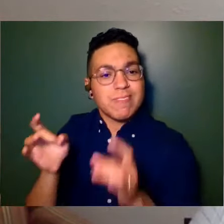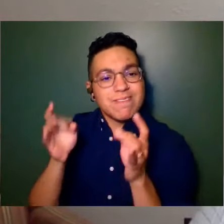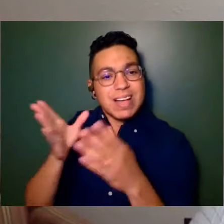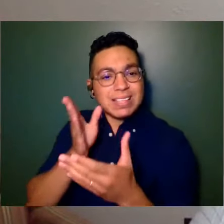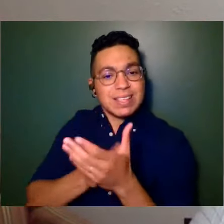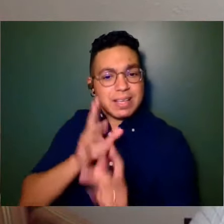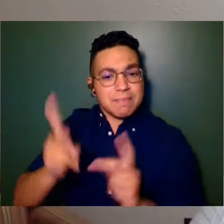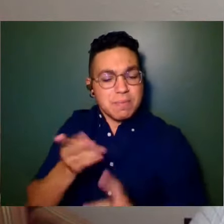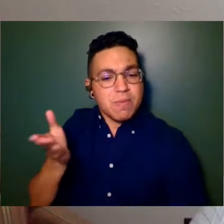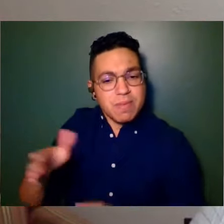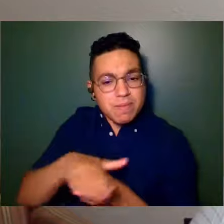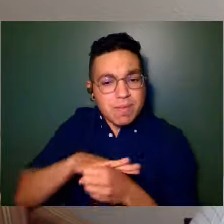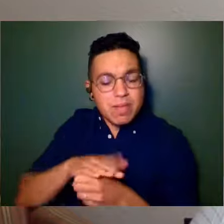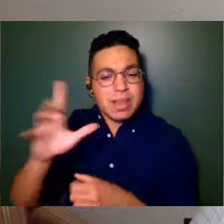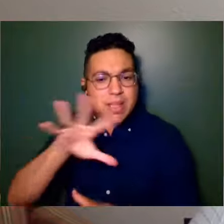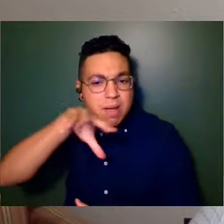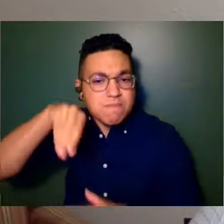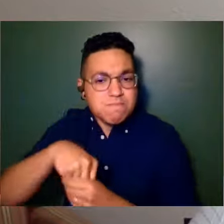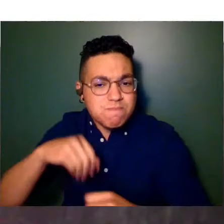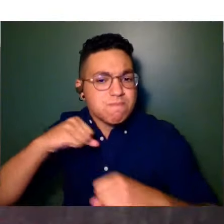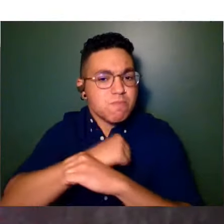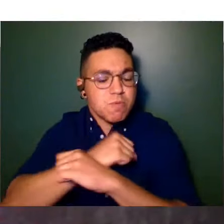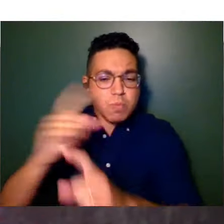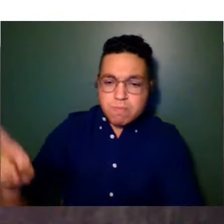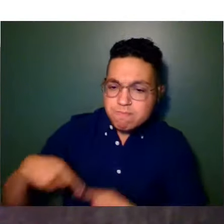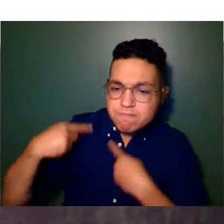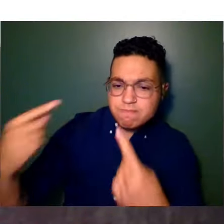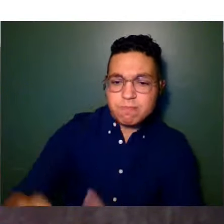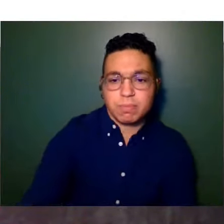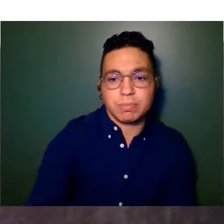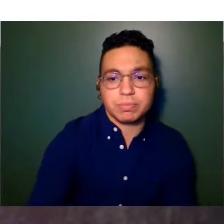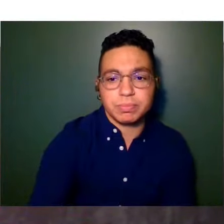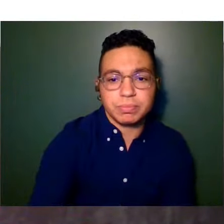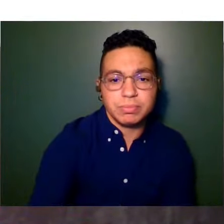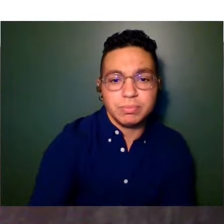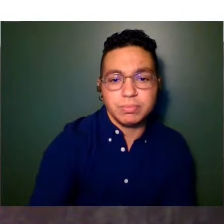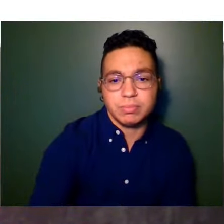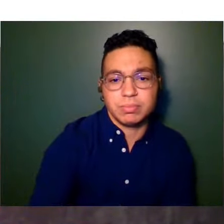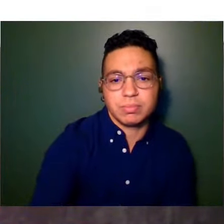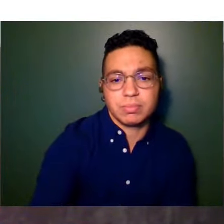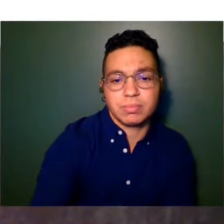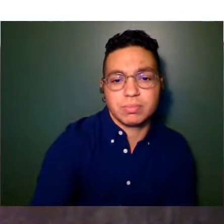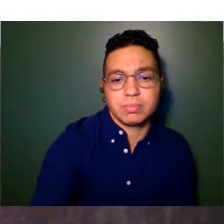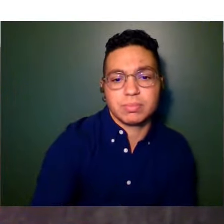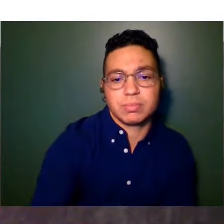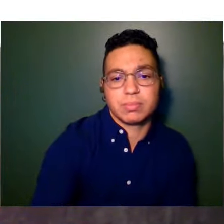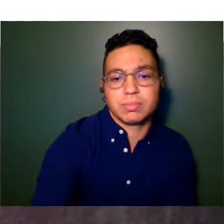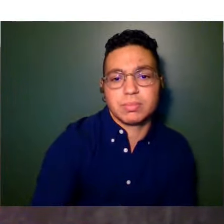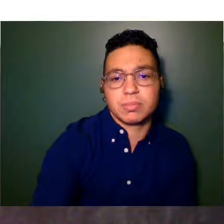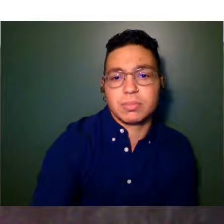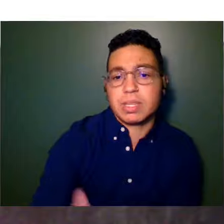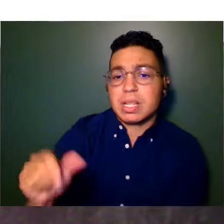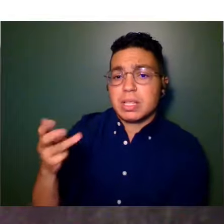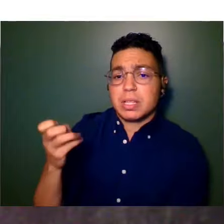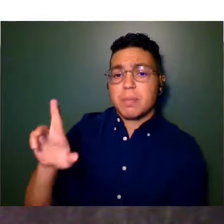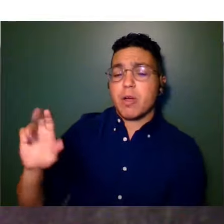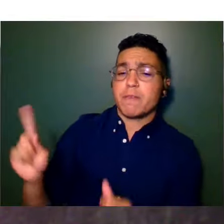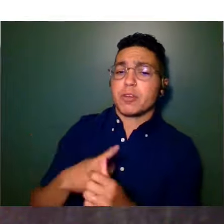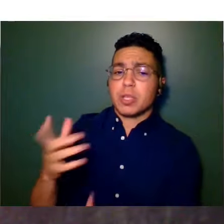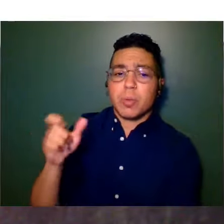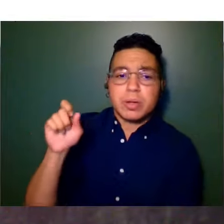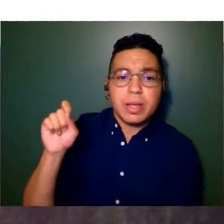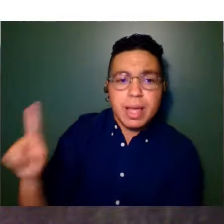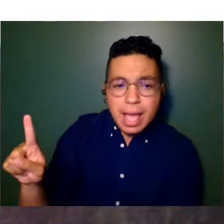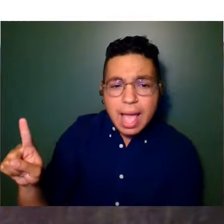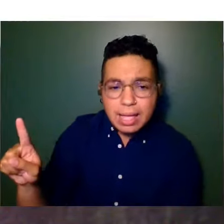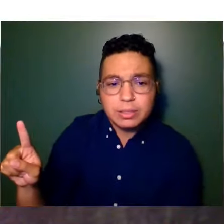the protests here in downtown Portland. The world has watched the expression of indifference that was on the face of Officer Derek